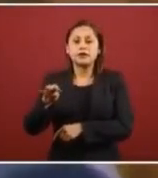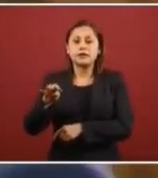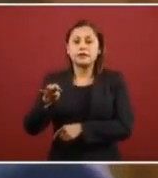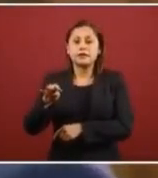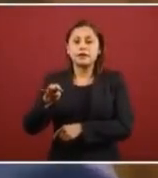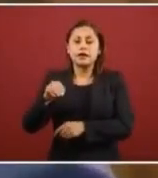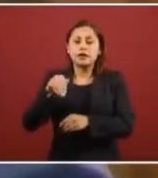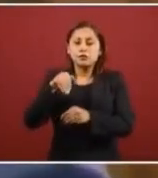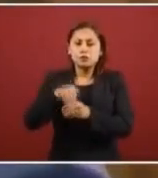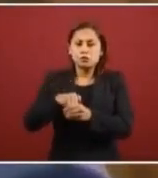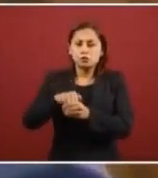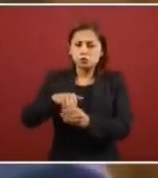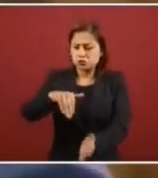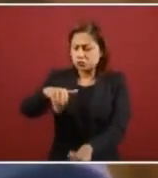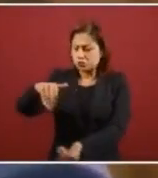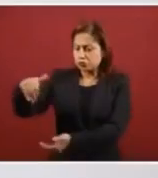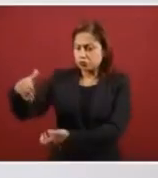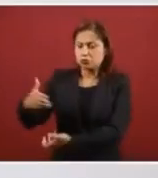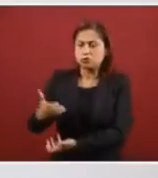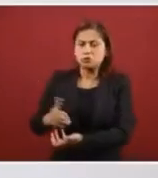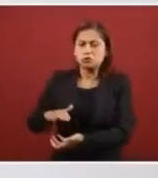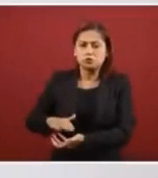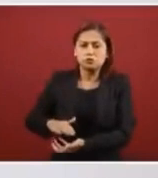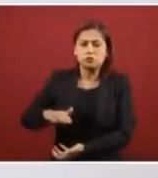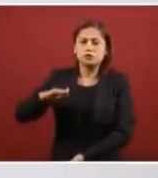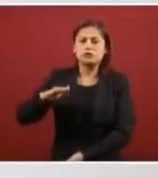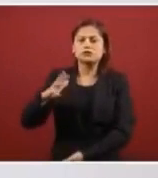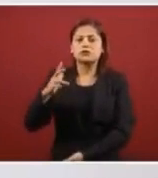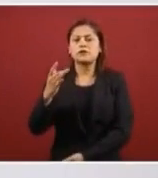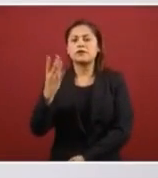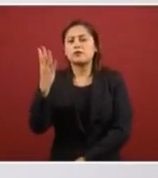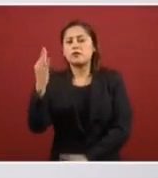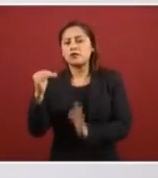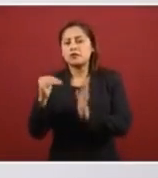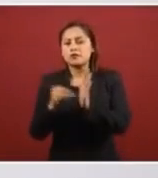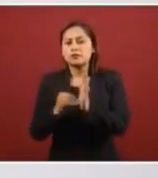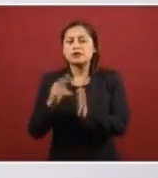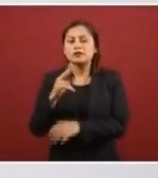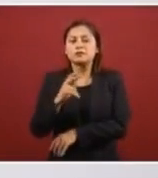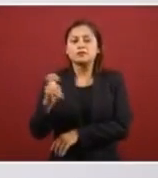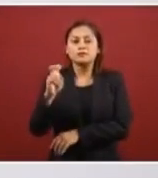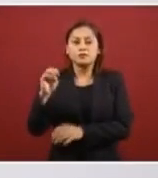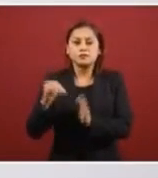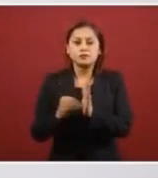national reserves have grown 54 million